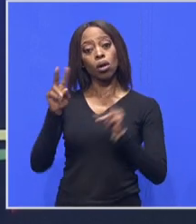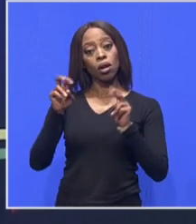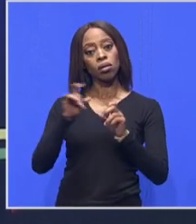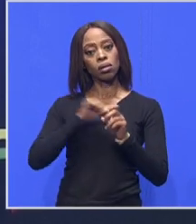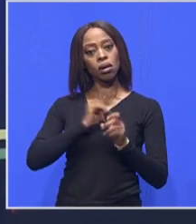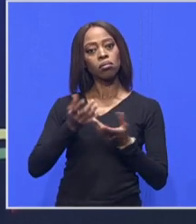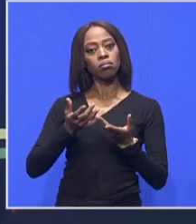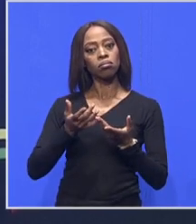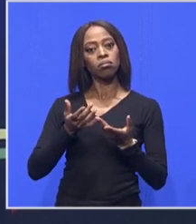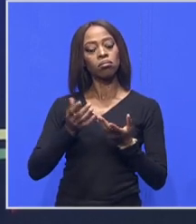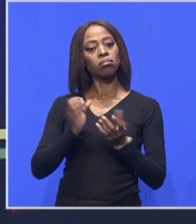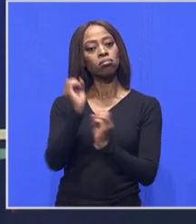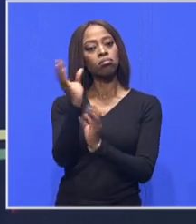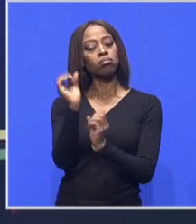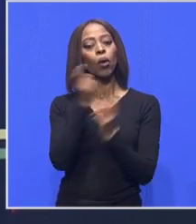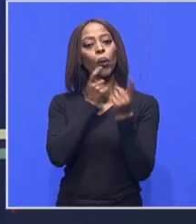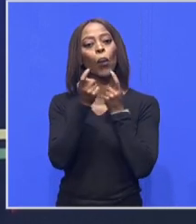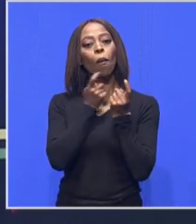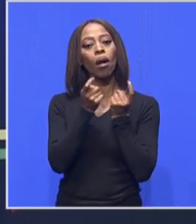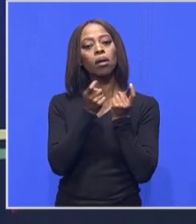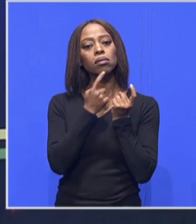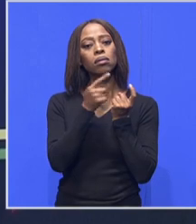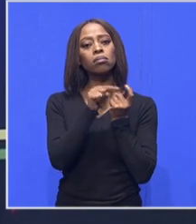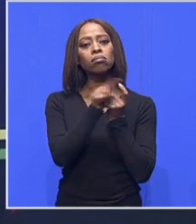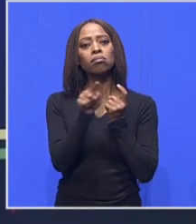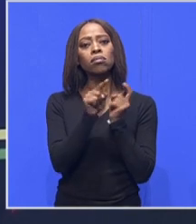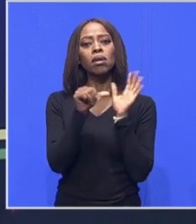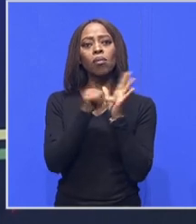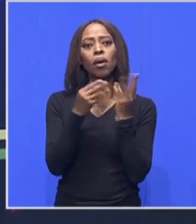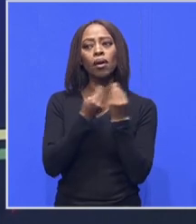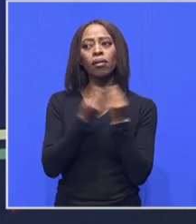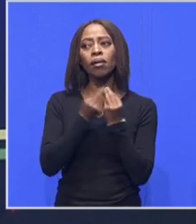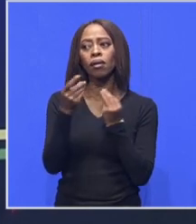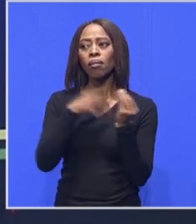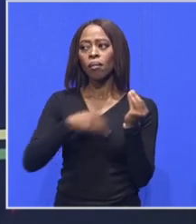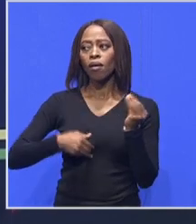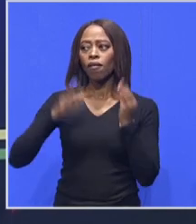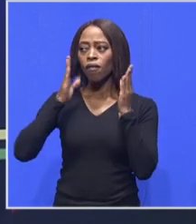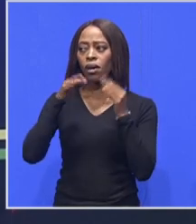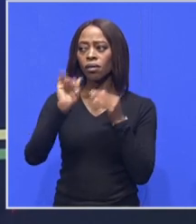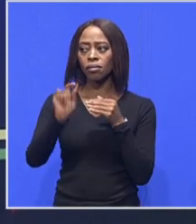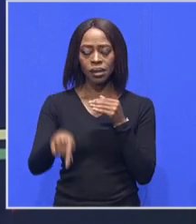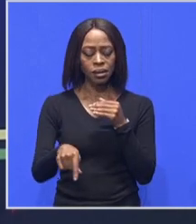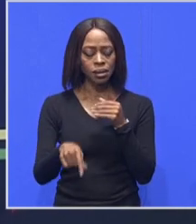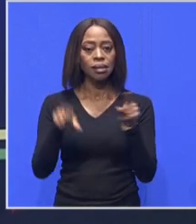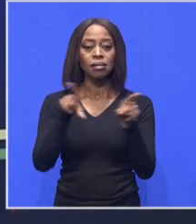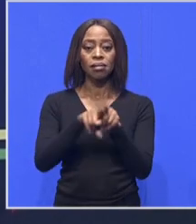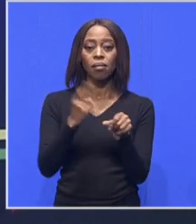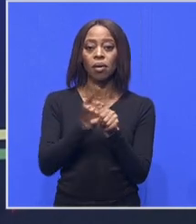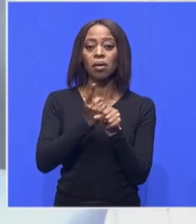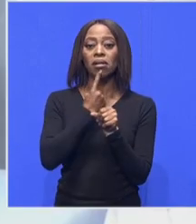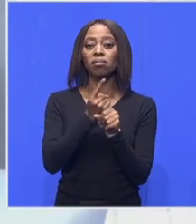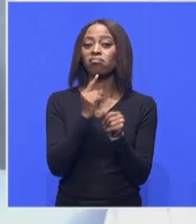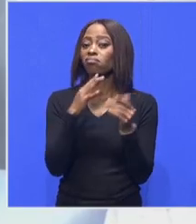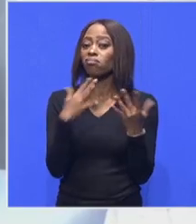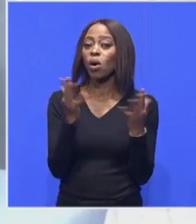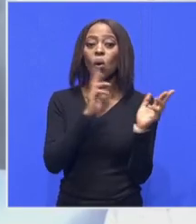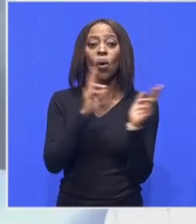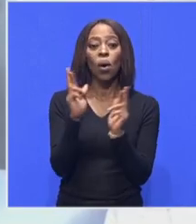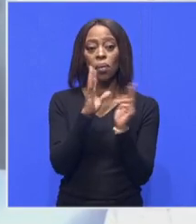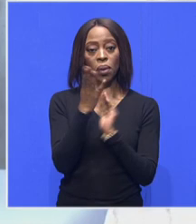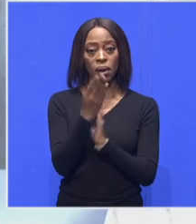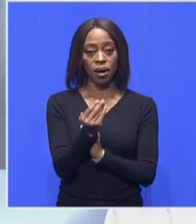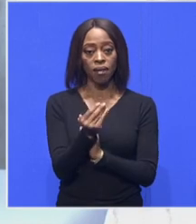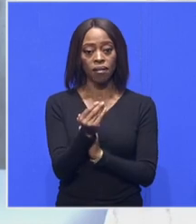raised, complaining about, that these are key areas the president needs to focus on, but also saying that they don't have much hope. Earlier this